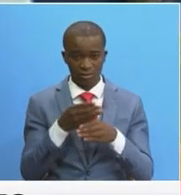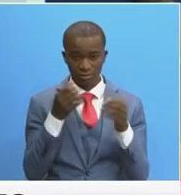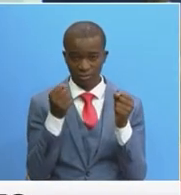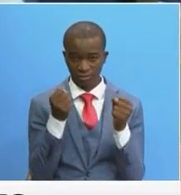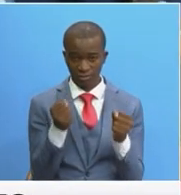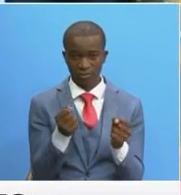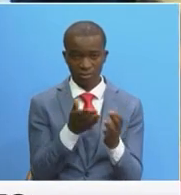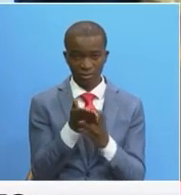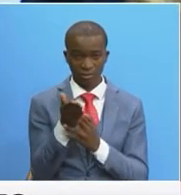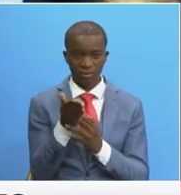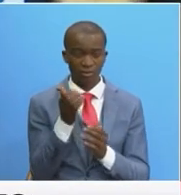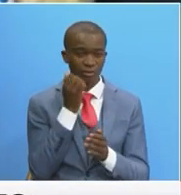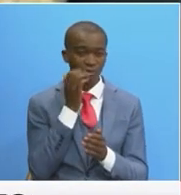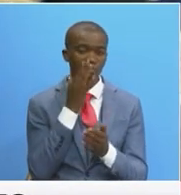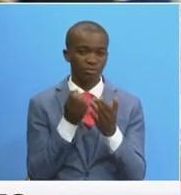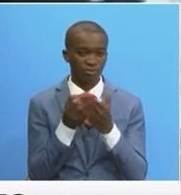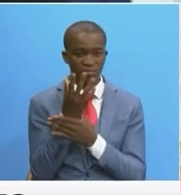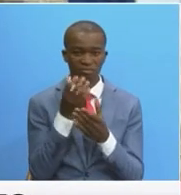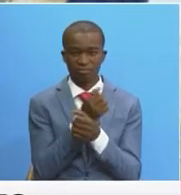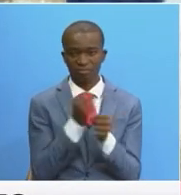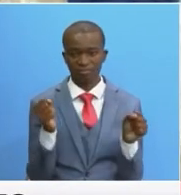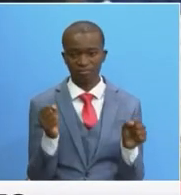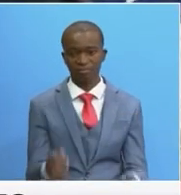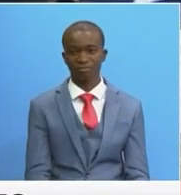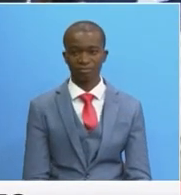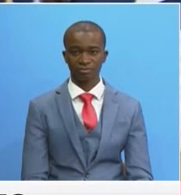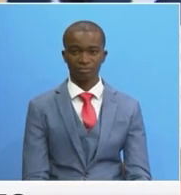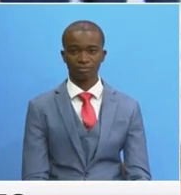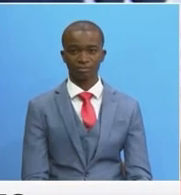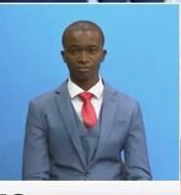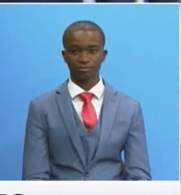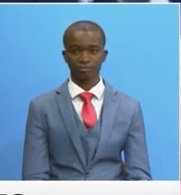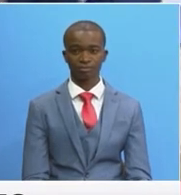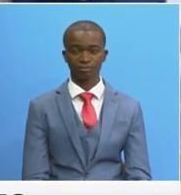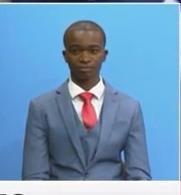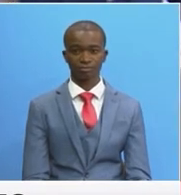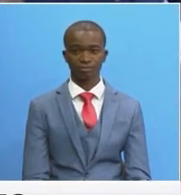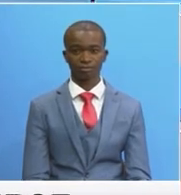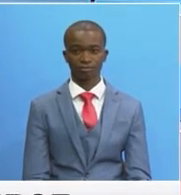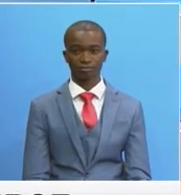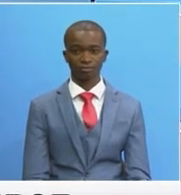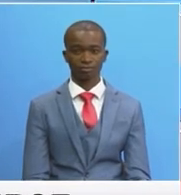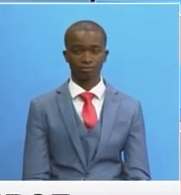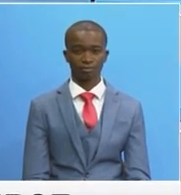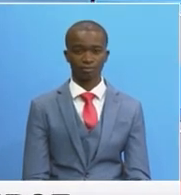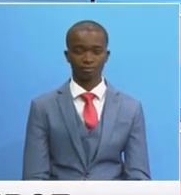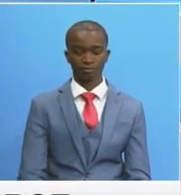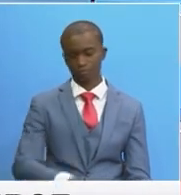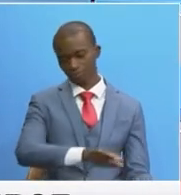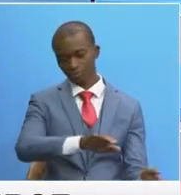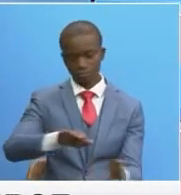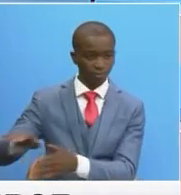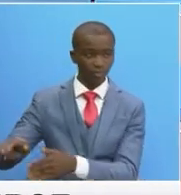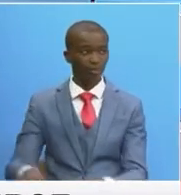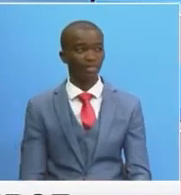Resilience Through Homegrown Solutions. Nelly Bota, Zanis, Ndola. In a